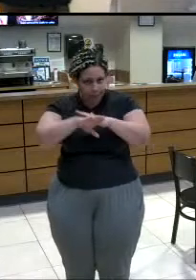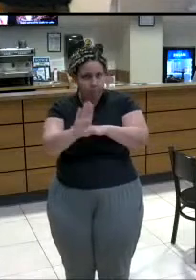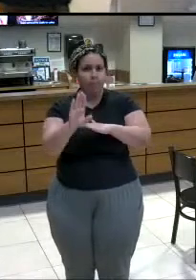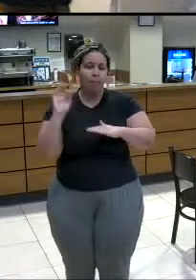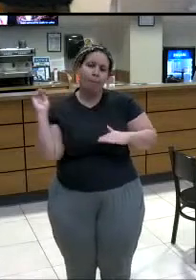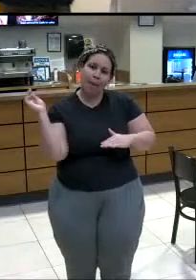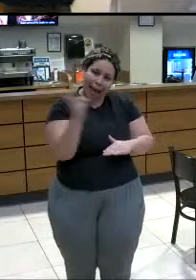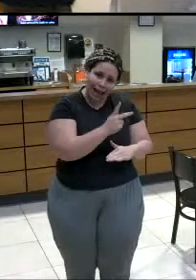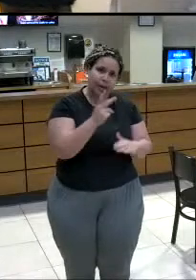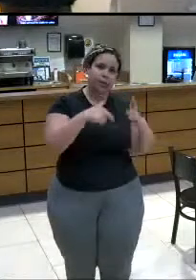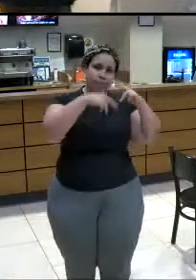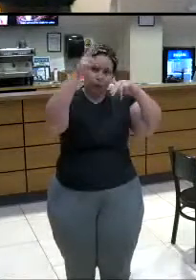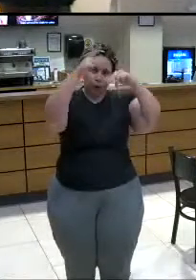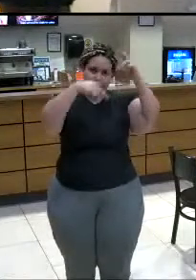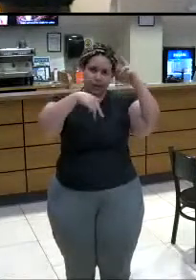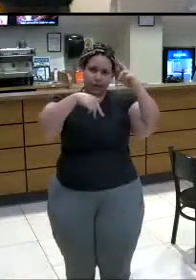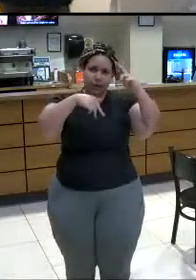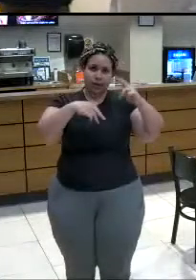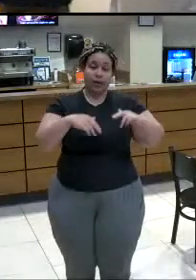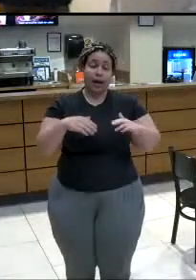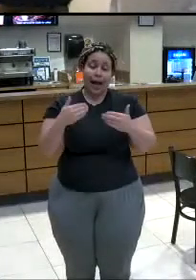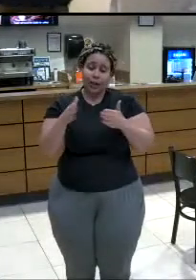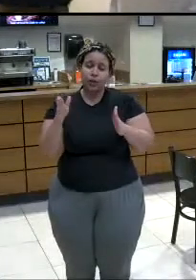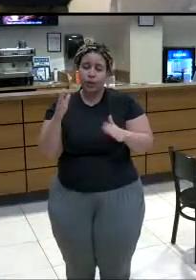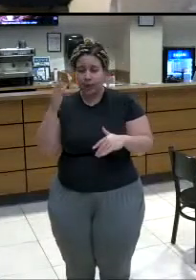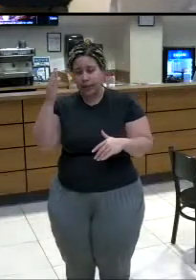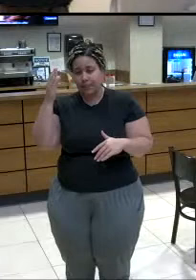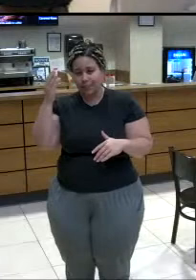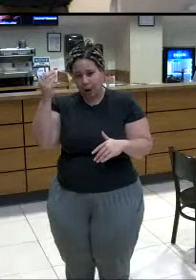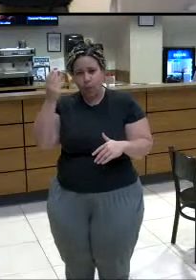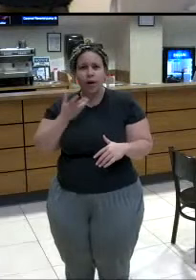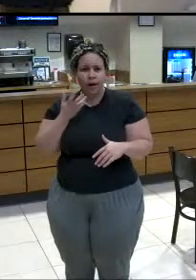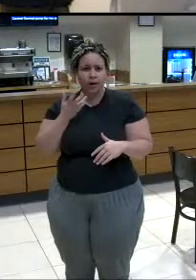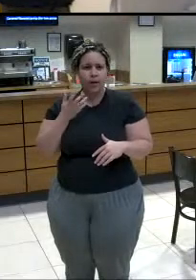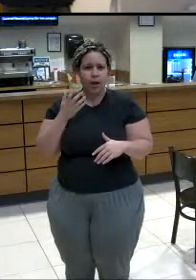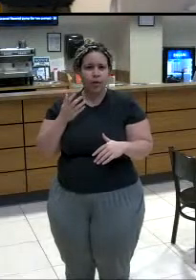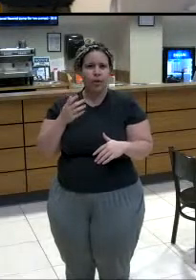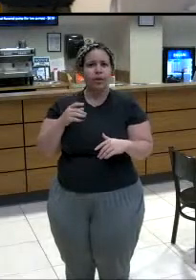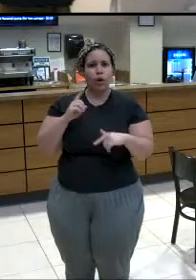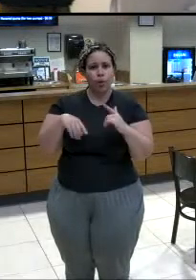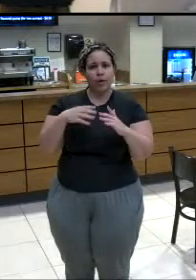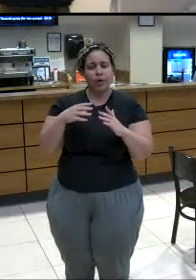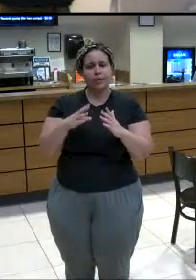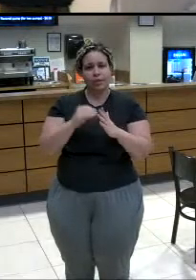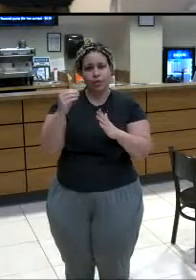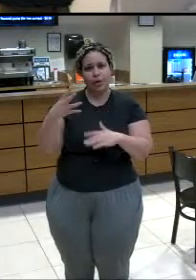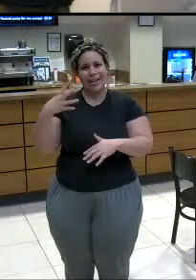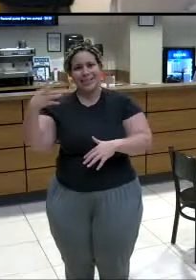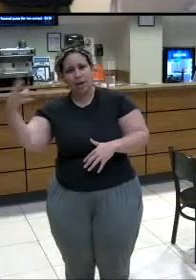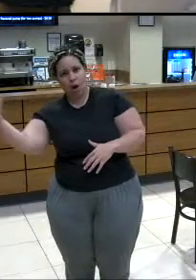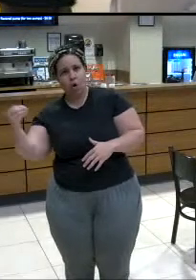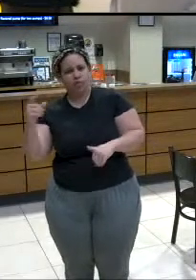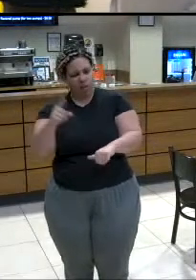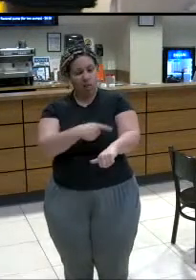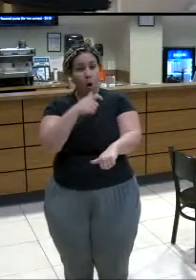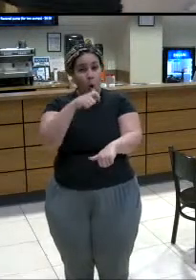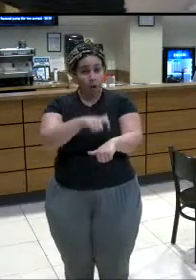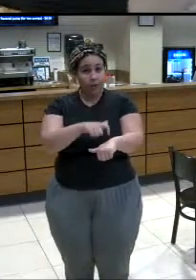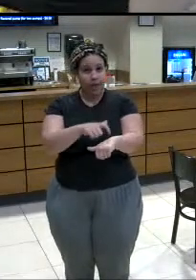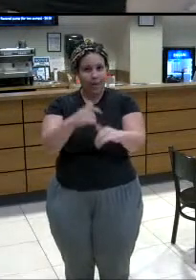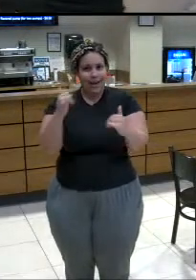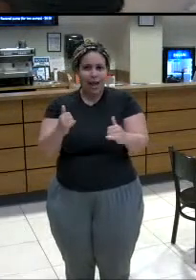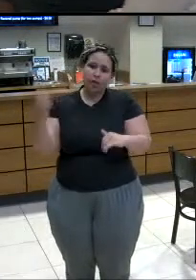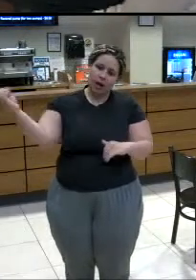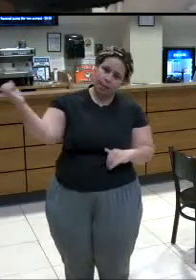generally comes through our student registration office a lot of times when a student has been out for a significant period of time and they are